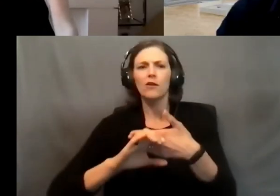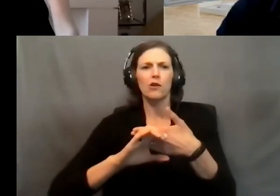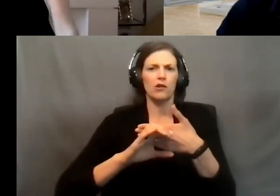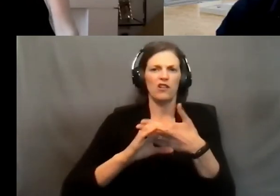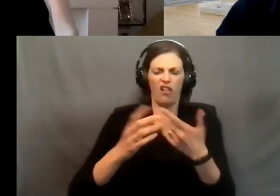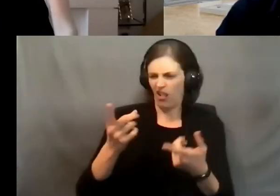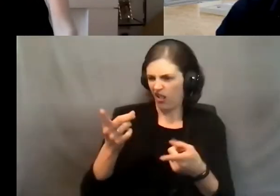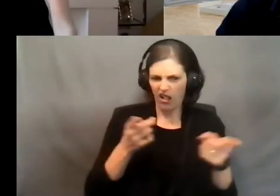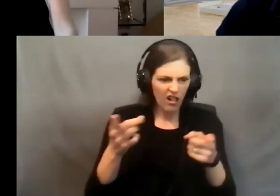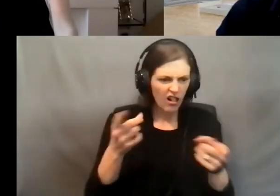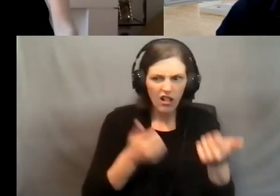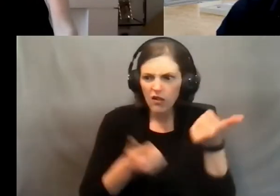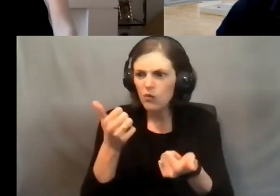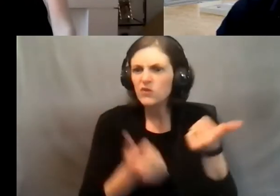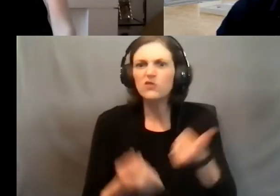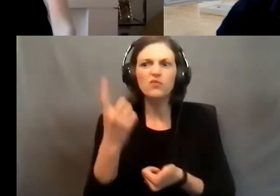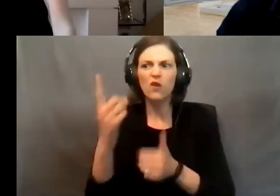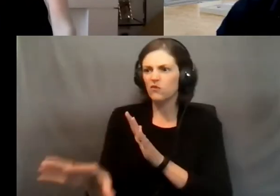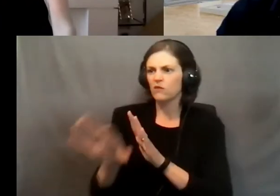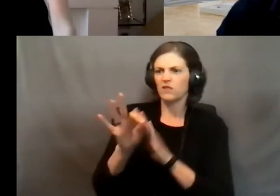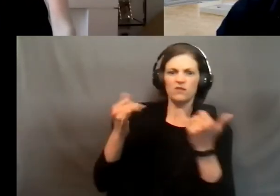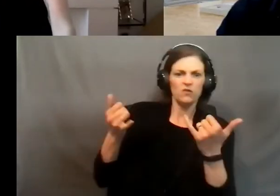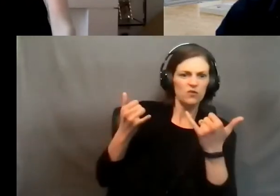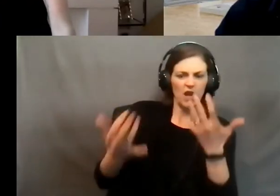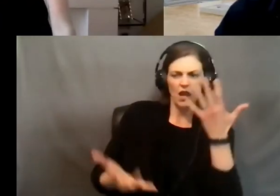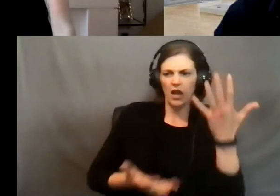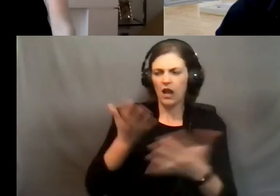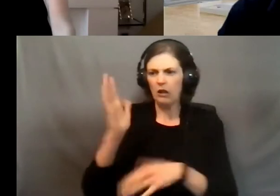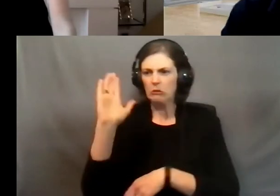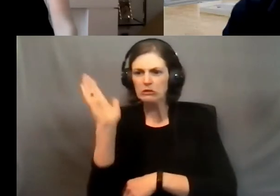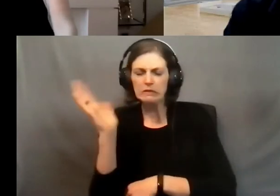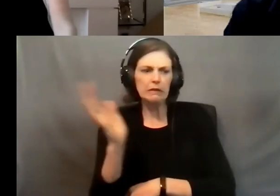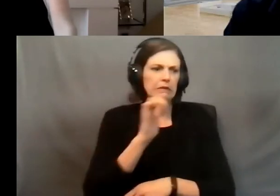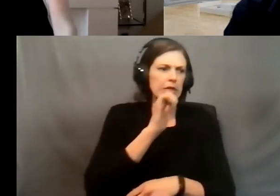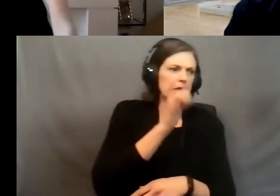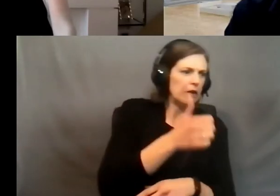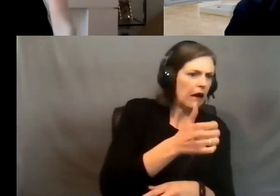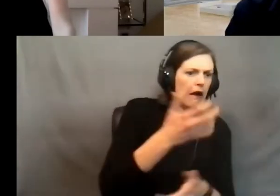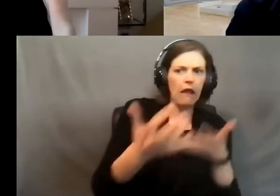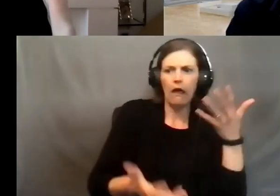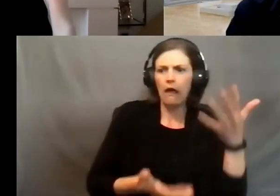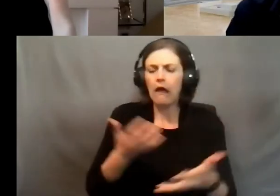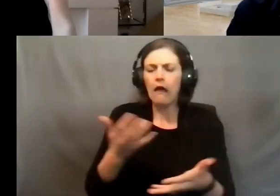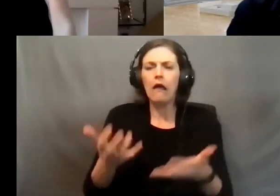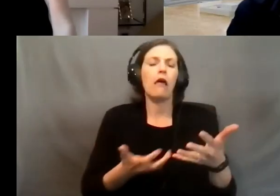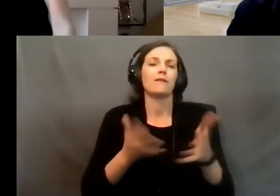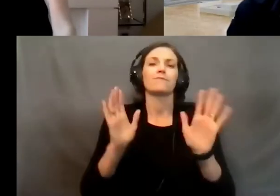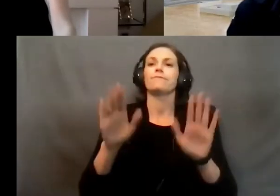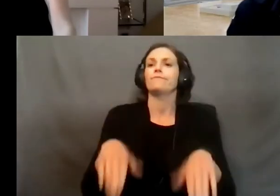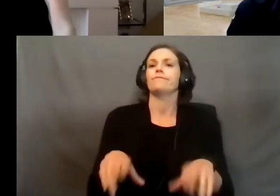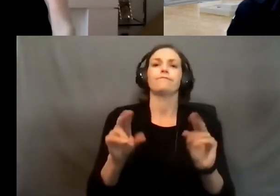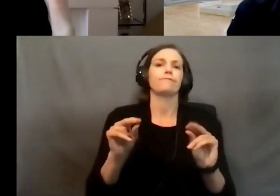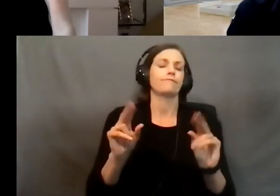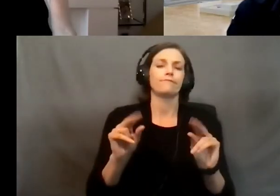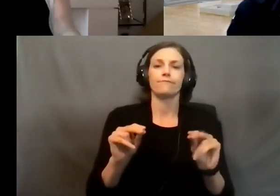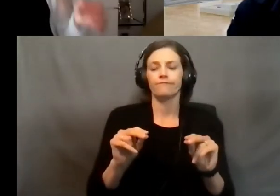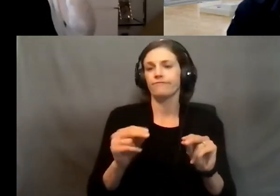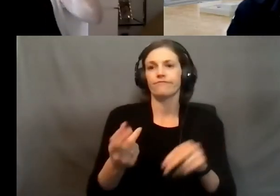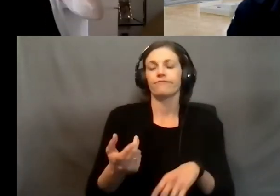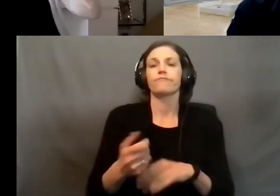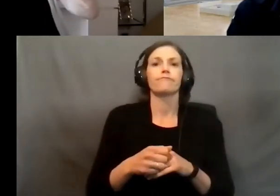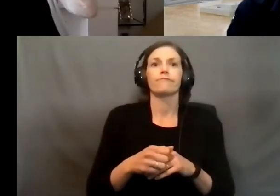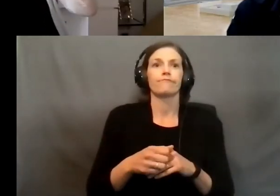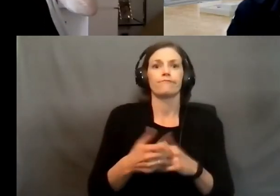which one, which one do I use when I'm presenting and which one do I use when I'm attending and where did it go because